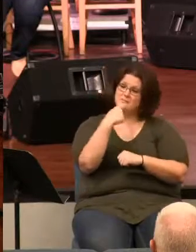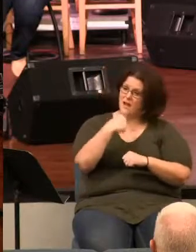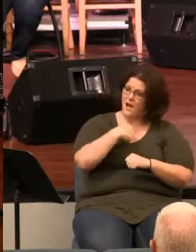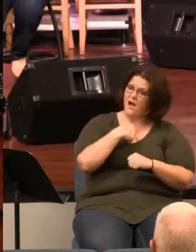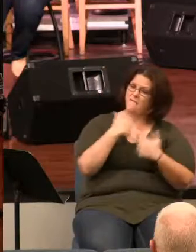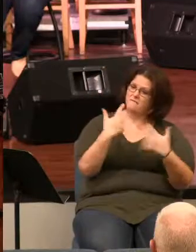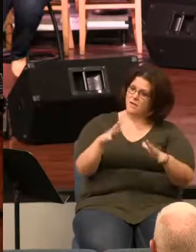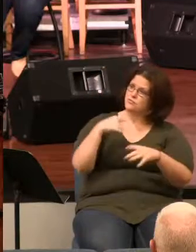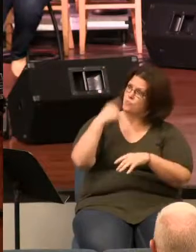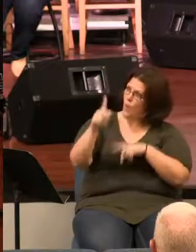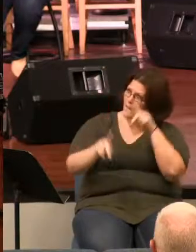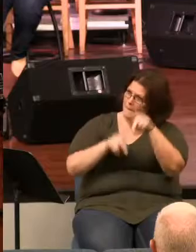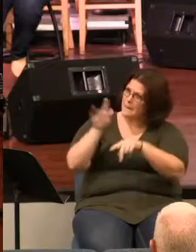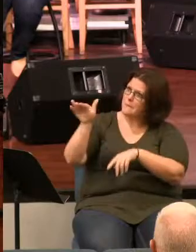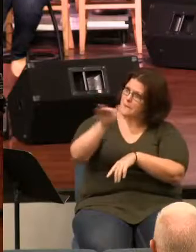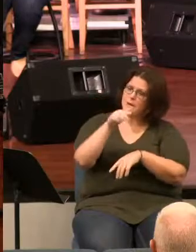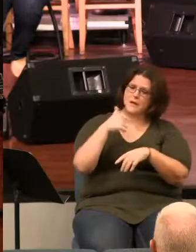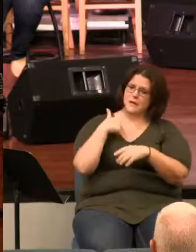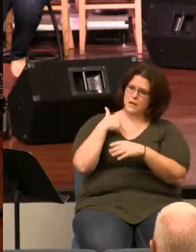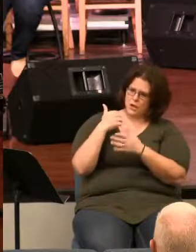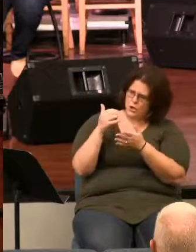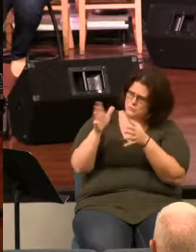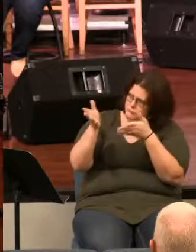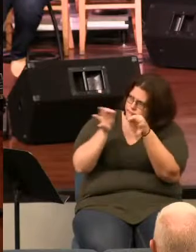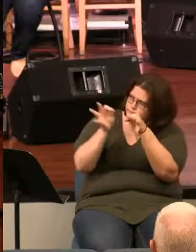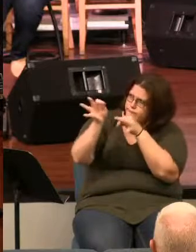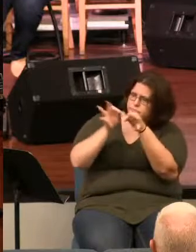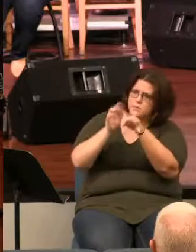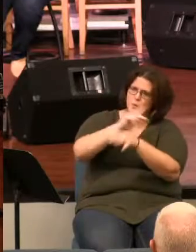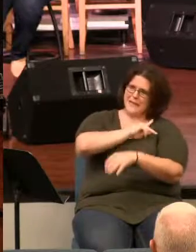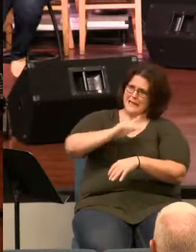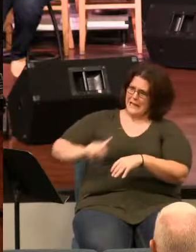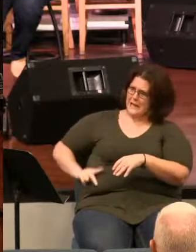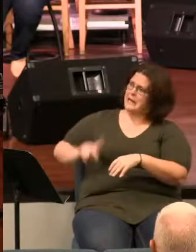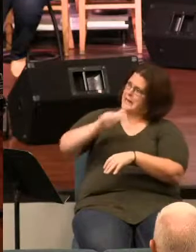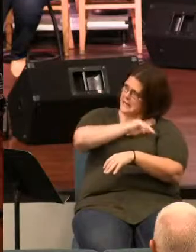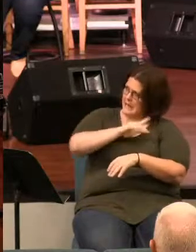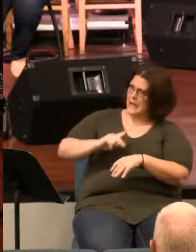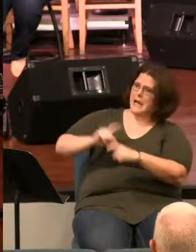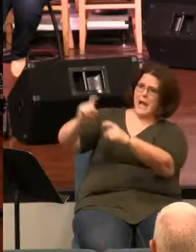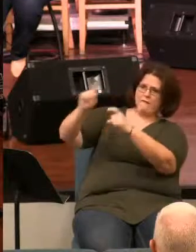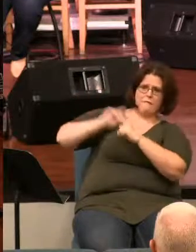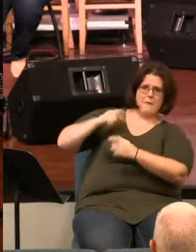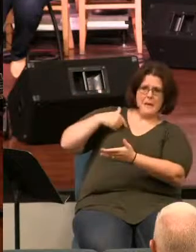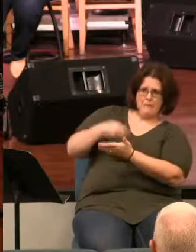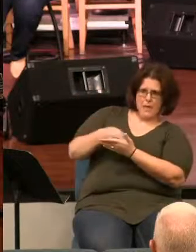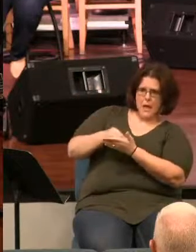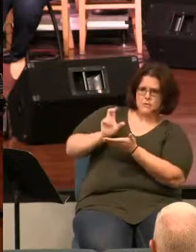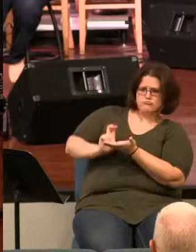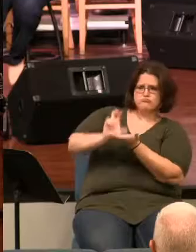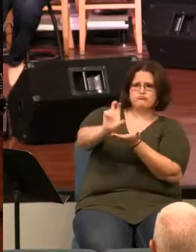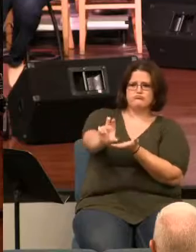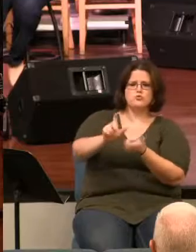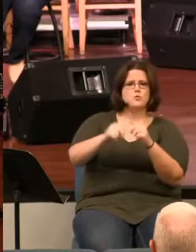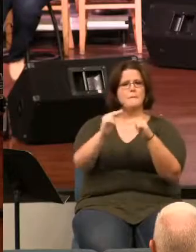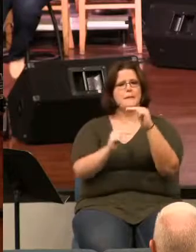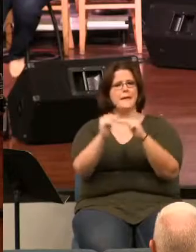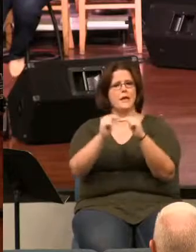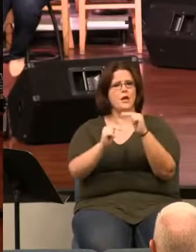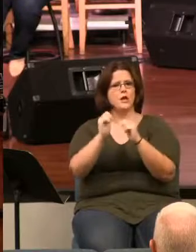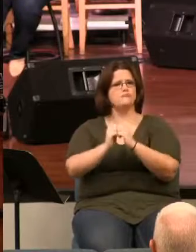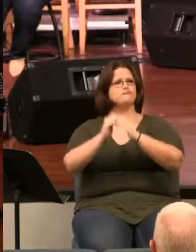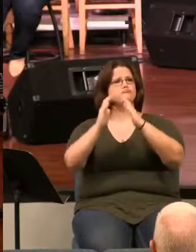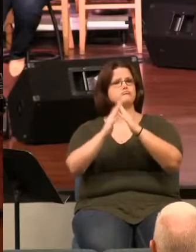upon me for good, and also of the king's words that he had spoken to me. So they said, let us rise up and build. And then they set